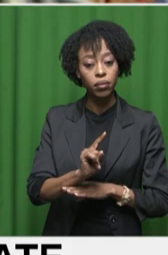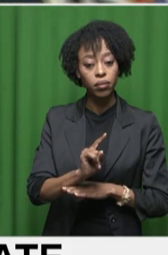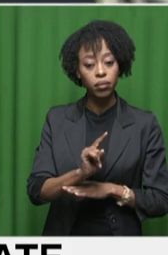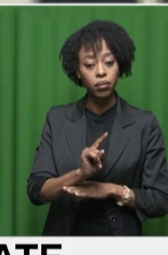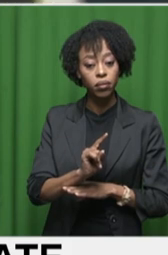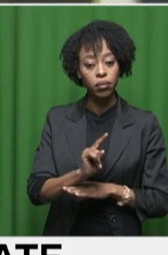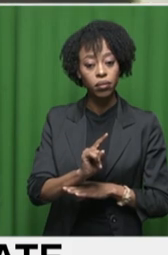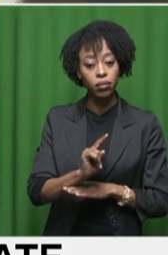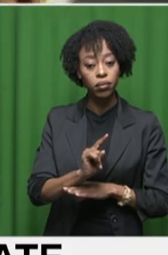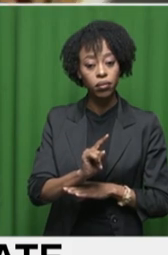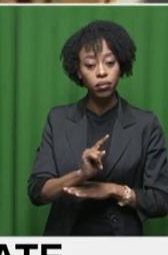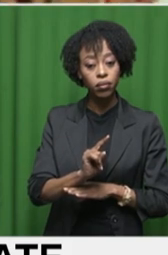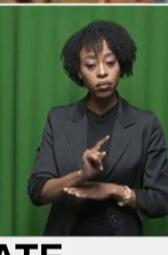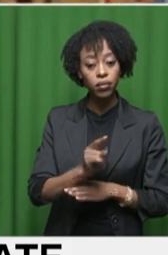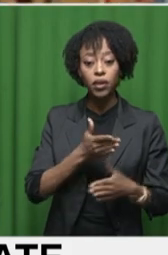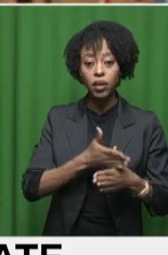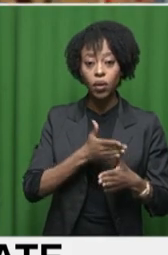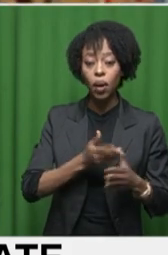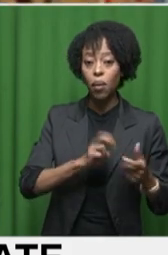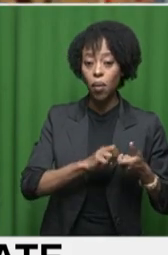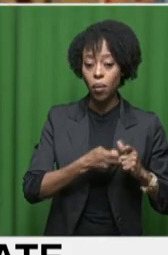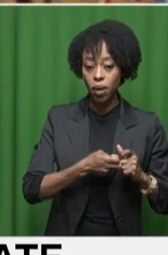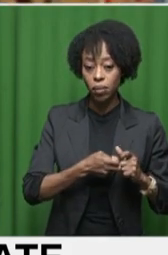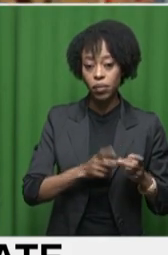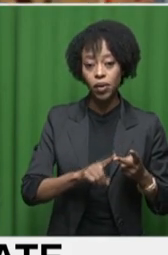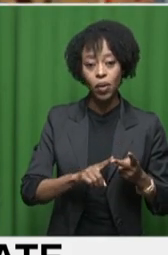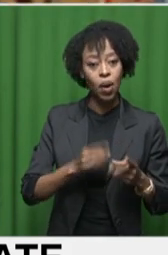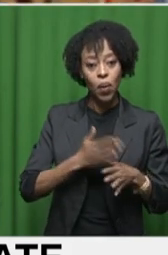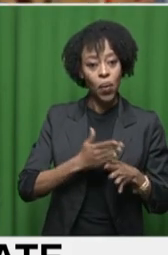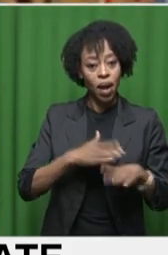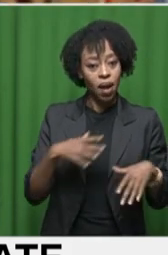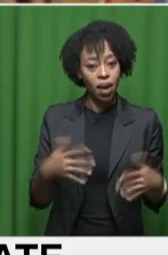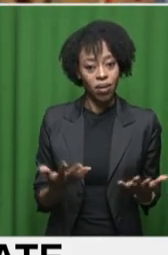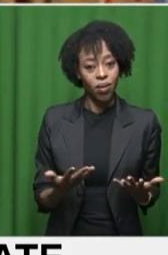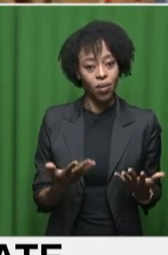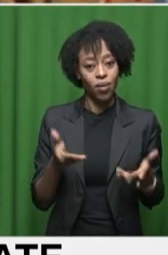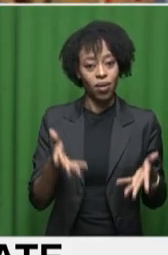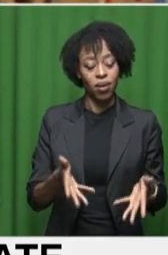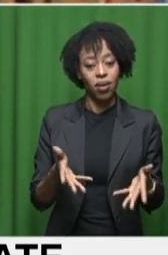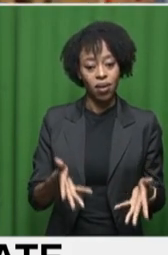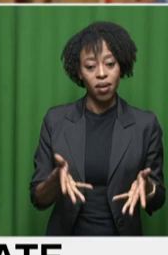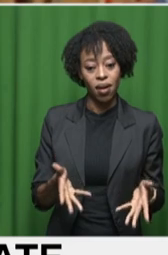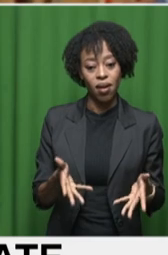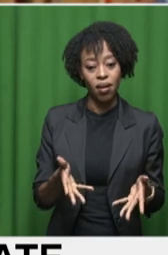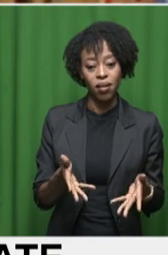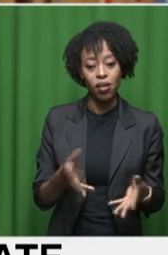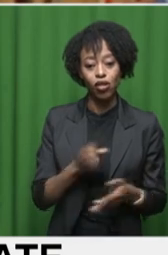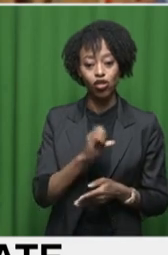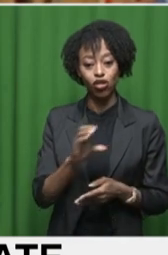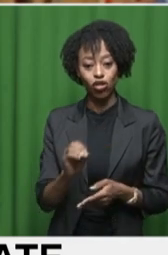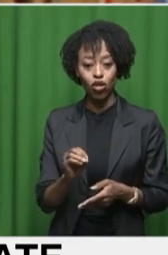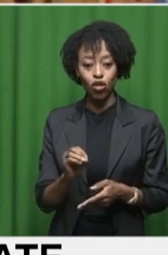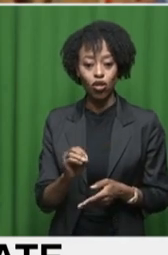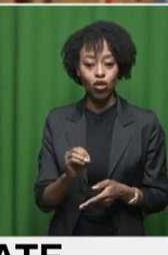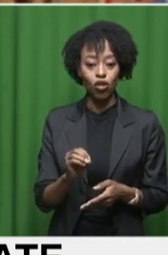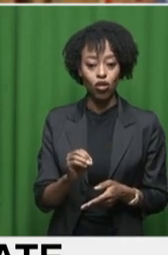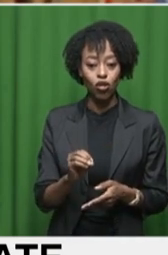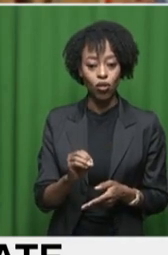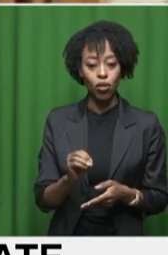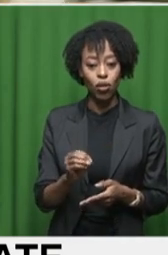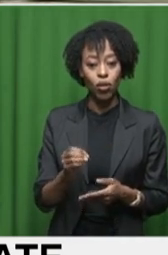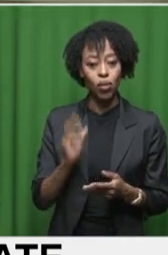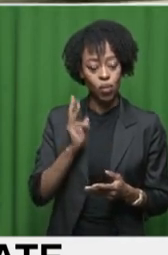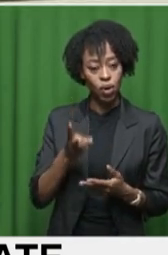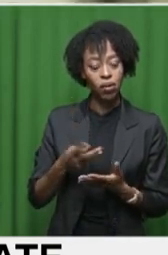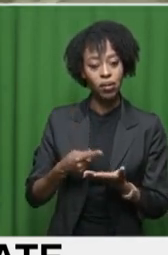the working problems. There's no work in our town, so I hope that he will talk about